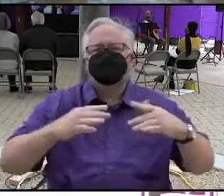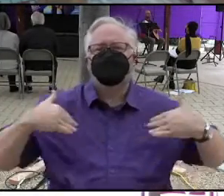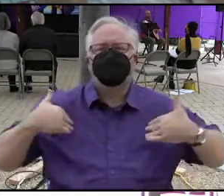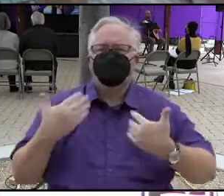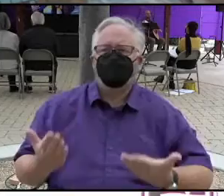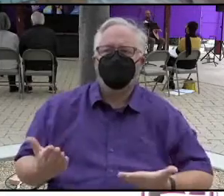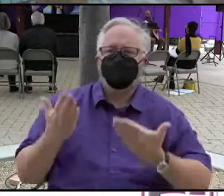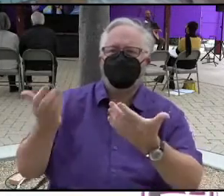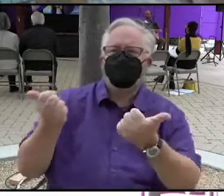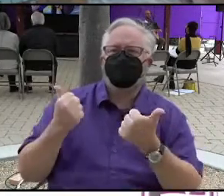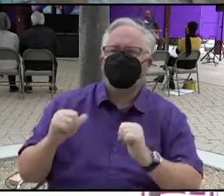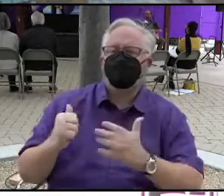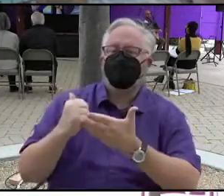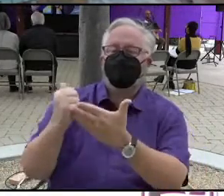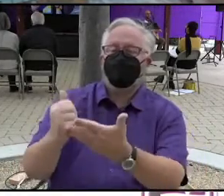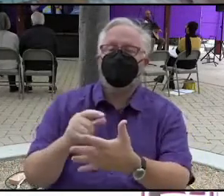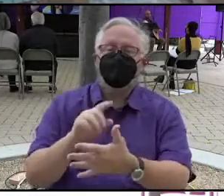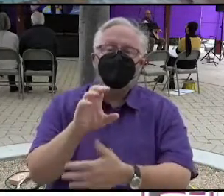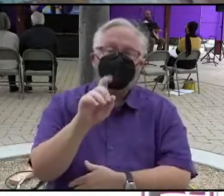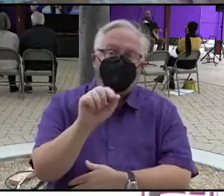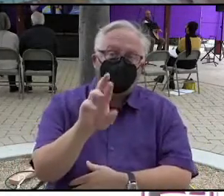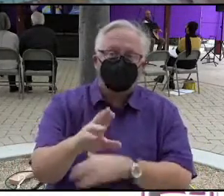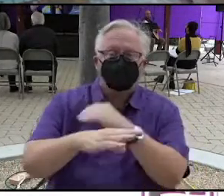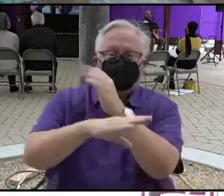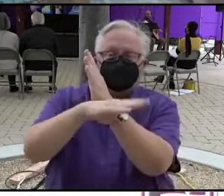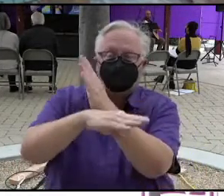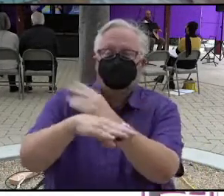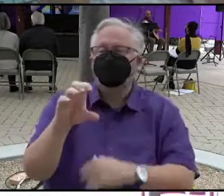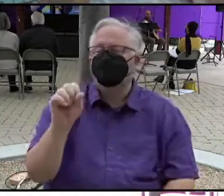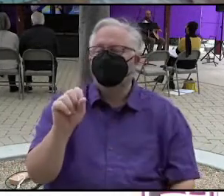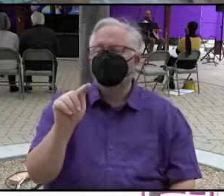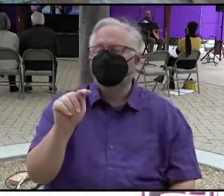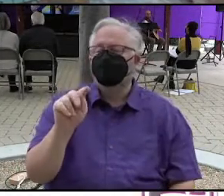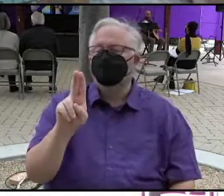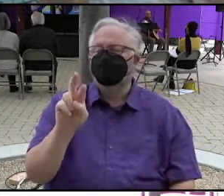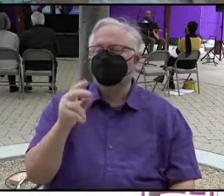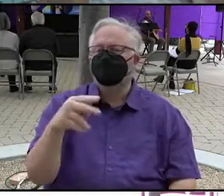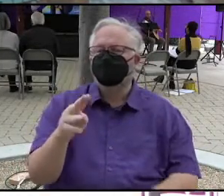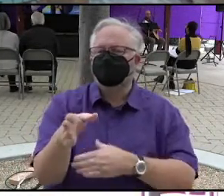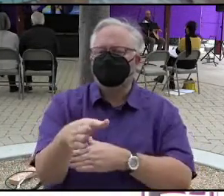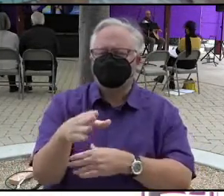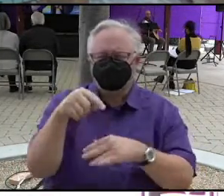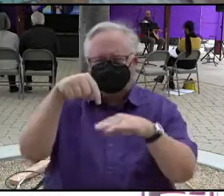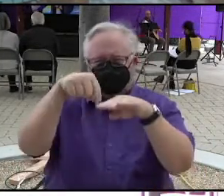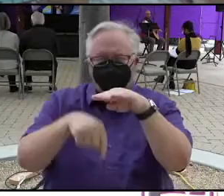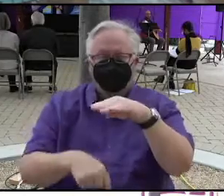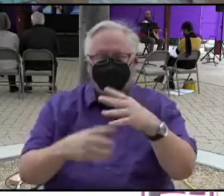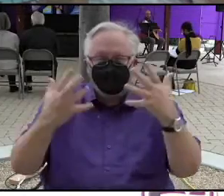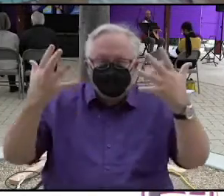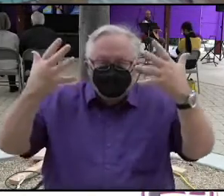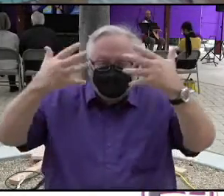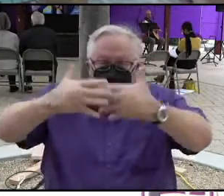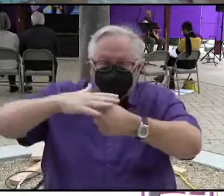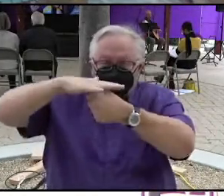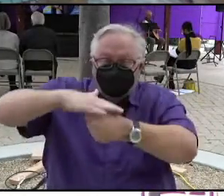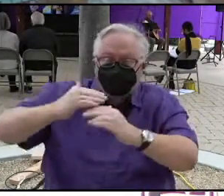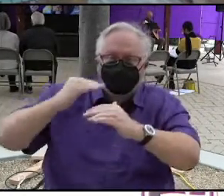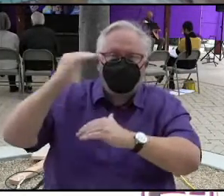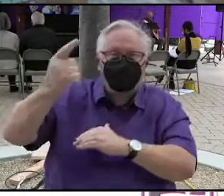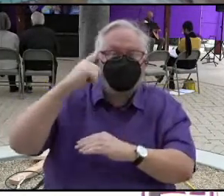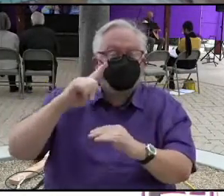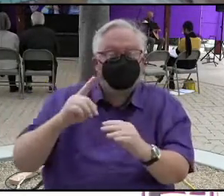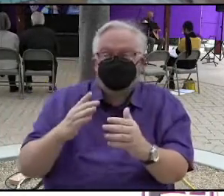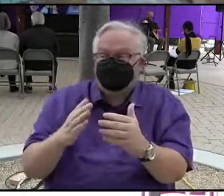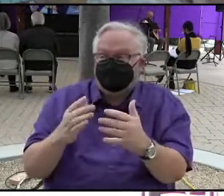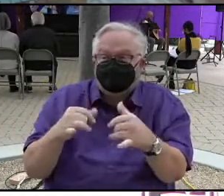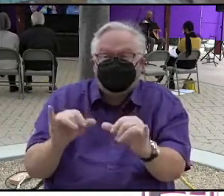help: otter, beaver, sturgeon in the depth. The darkness and the pressures were too great for even the